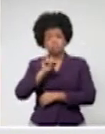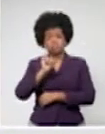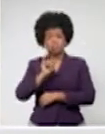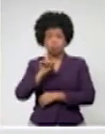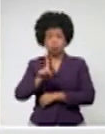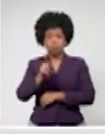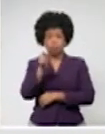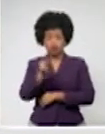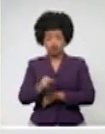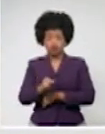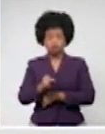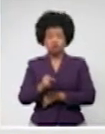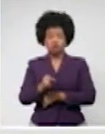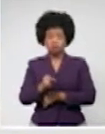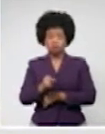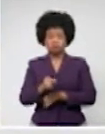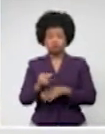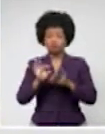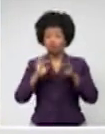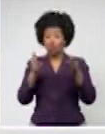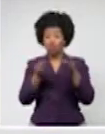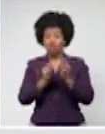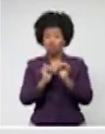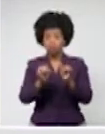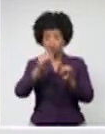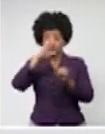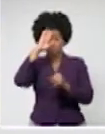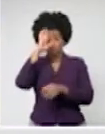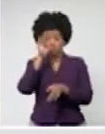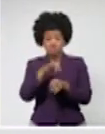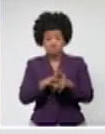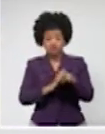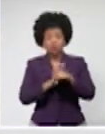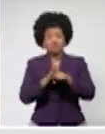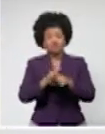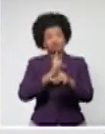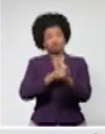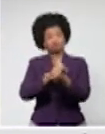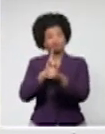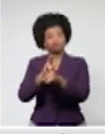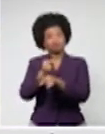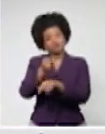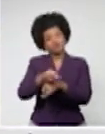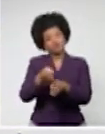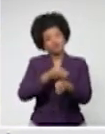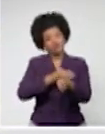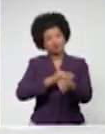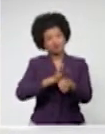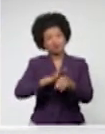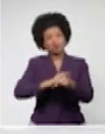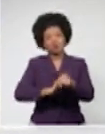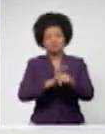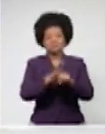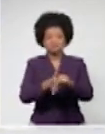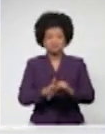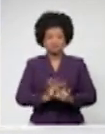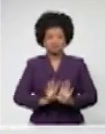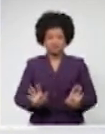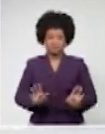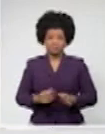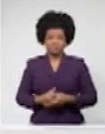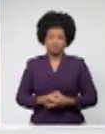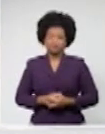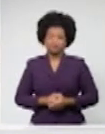for a cumulative of 136 people whose source of infection is yet to be determined. 25 are male, and